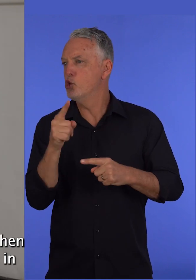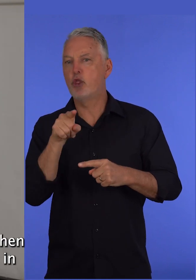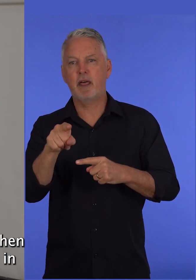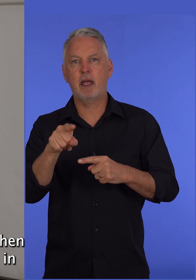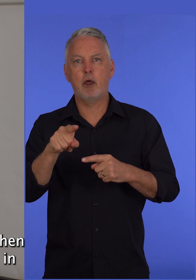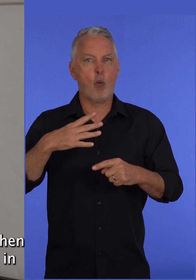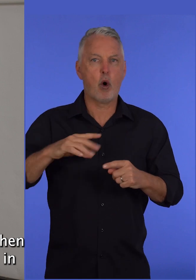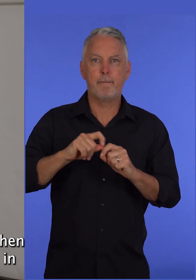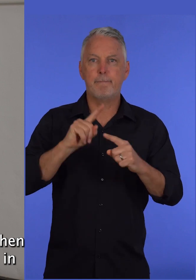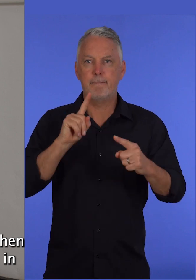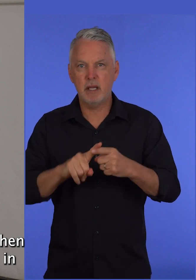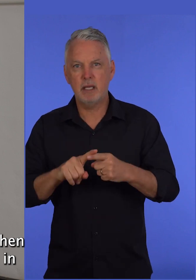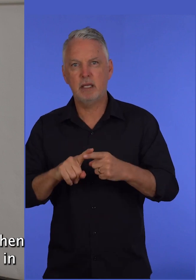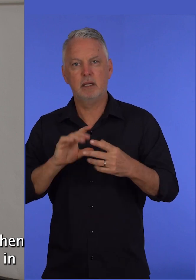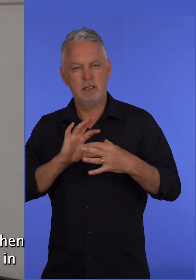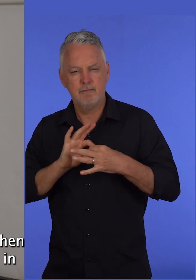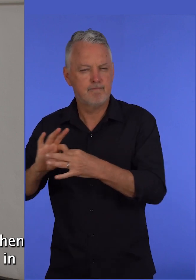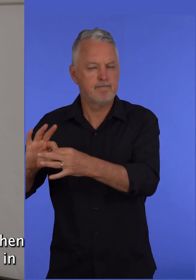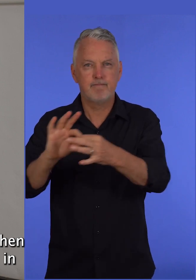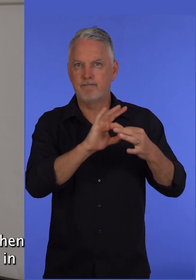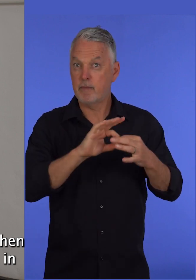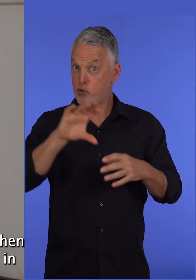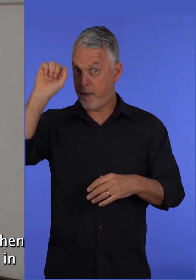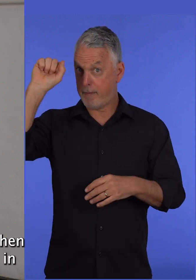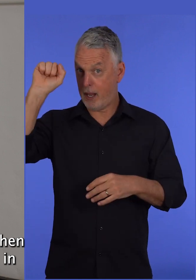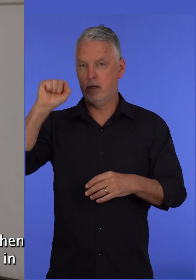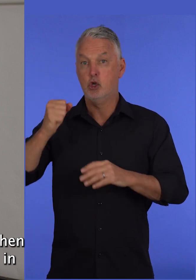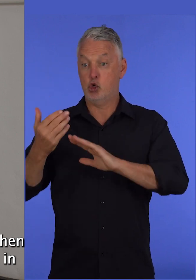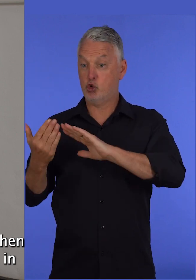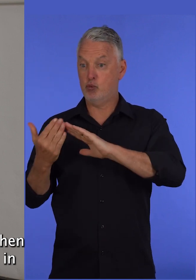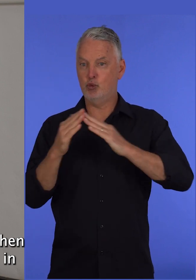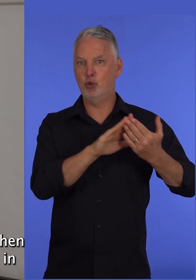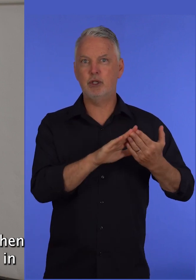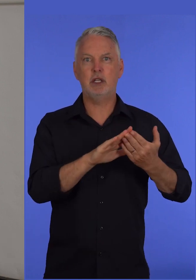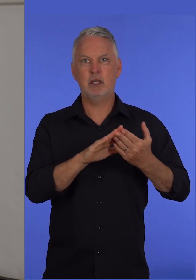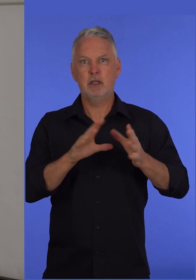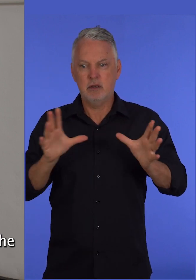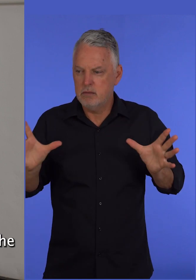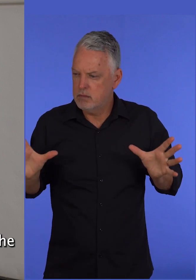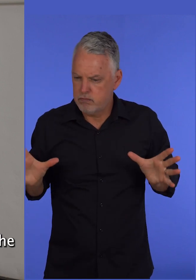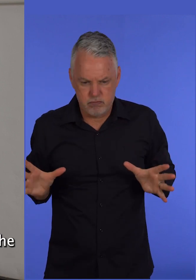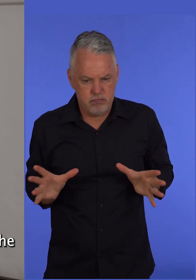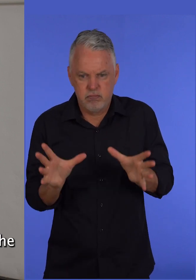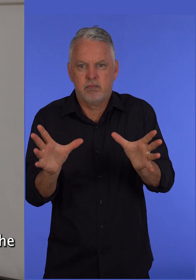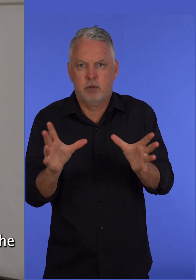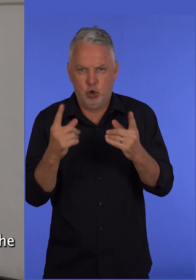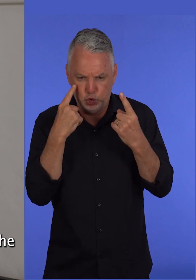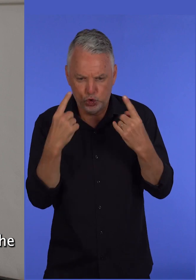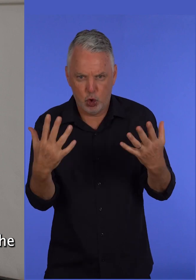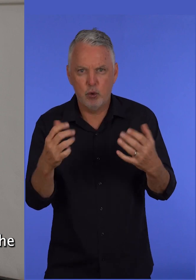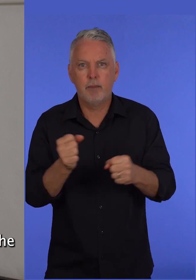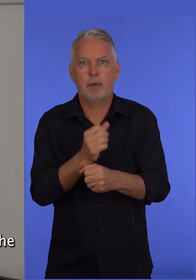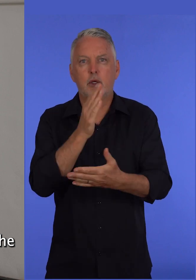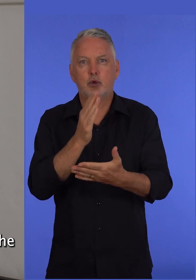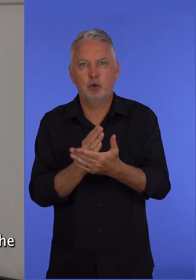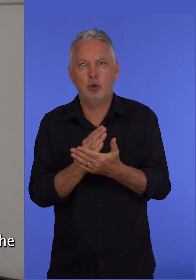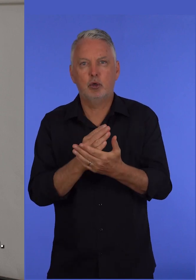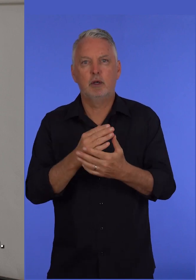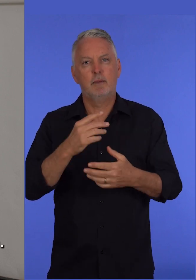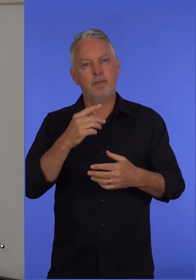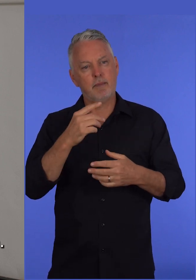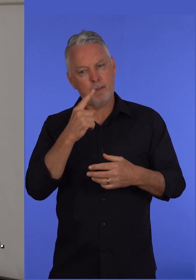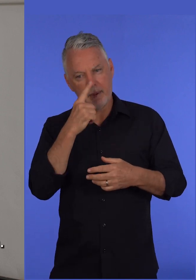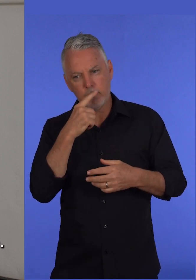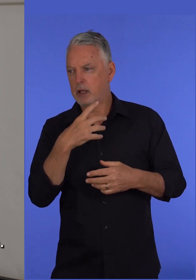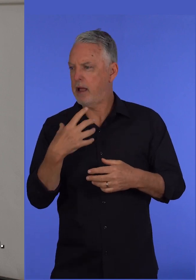who they are, and then we need community to lean in and show and ensure that the person with a